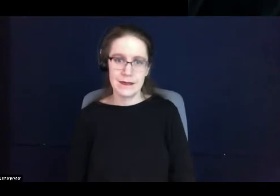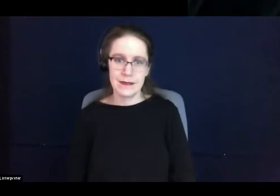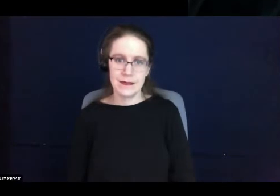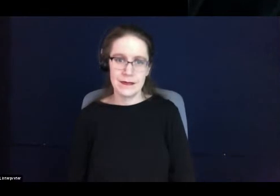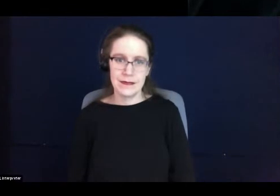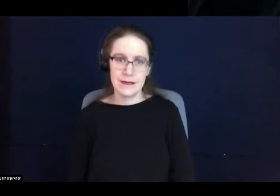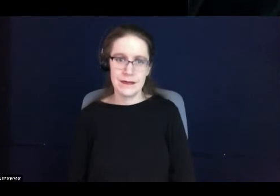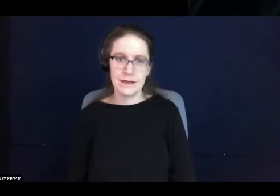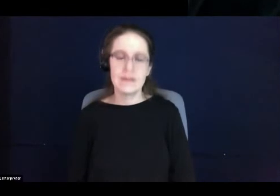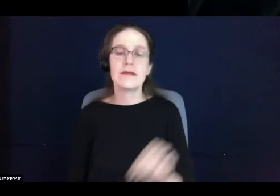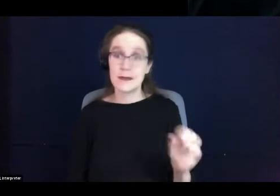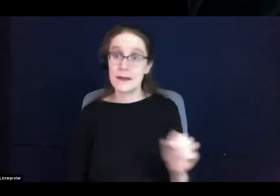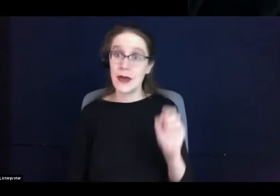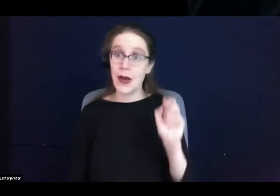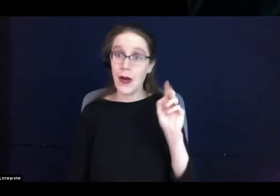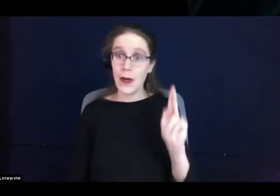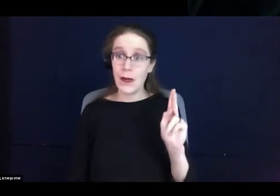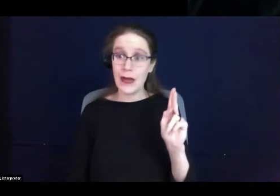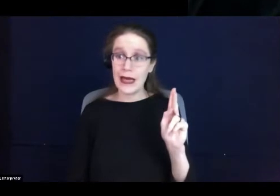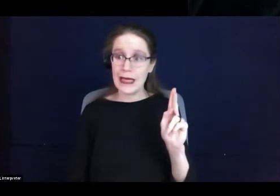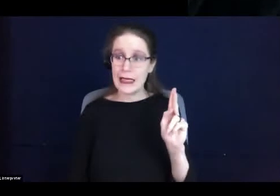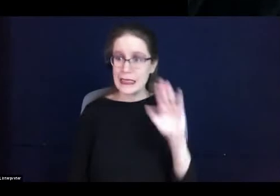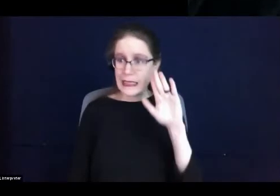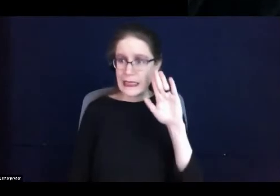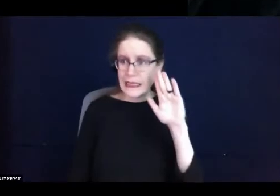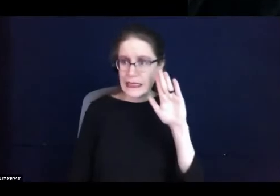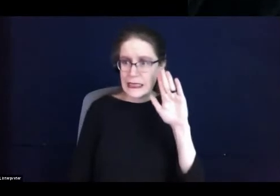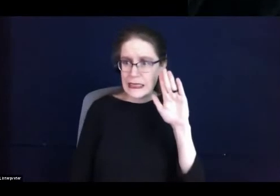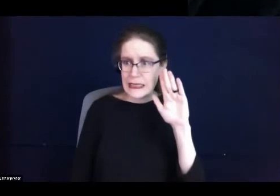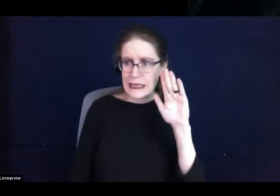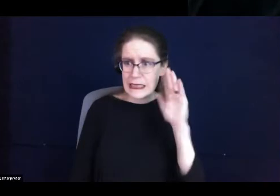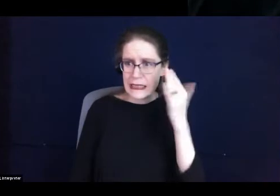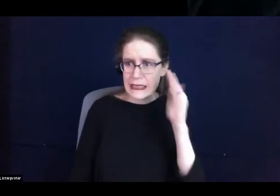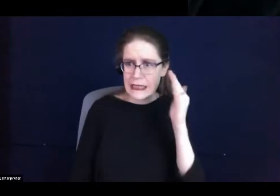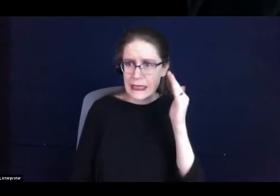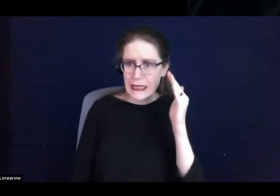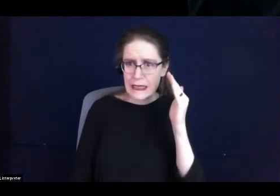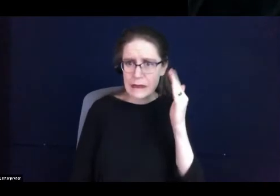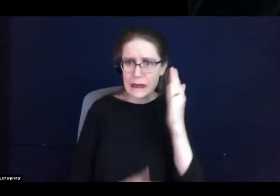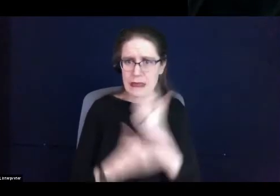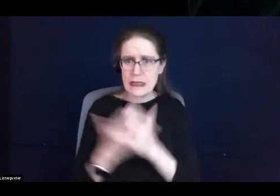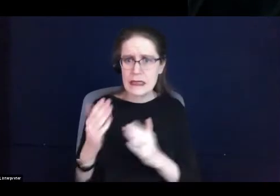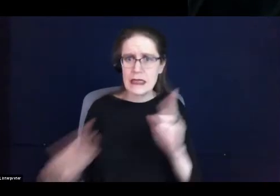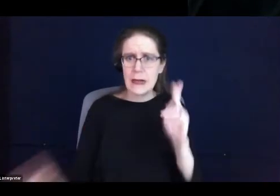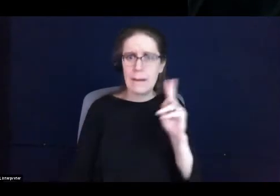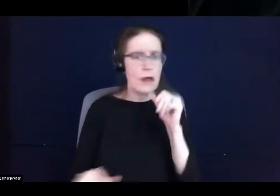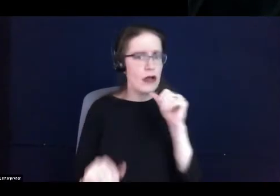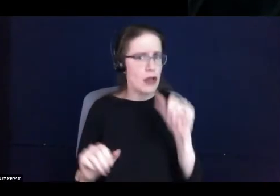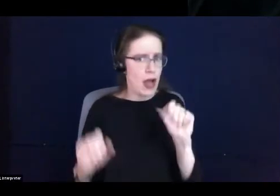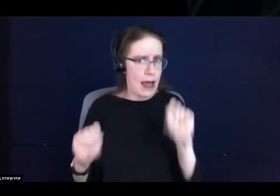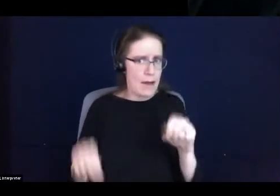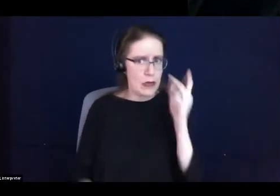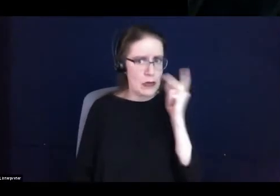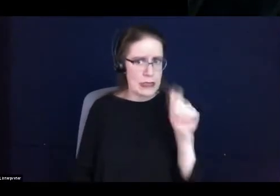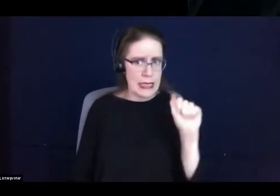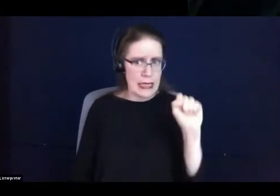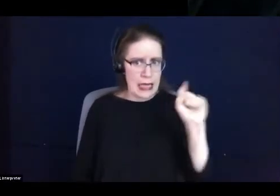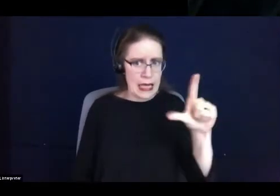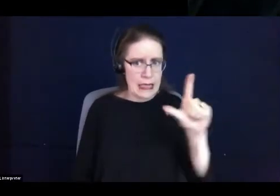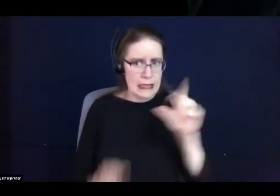Okay, it looks like some folks are not able to see the ASL interpreters. But